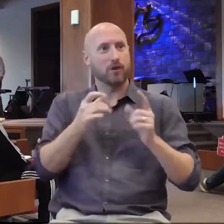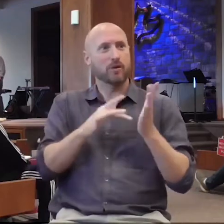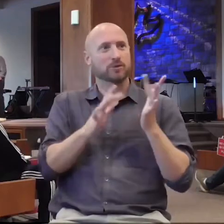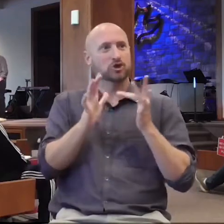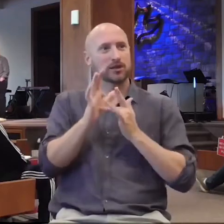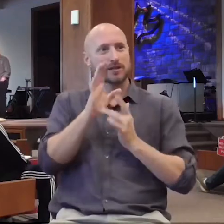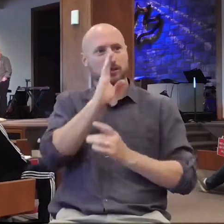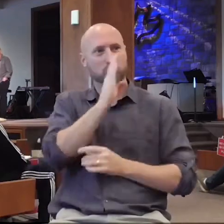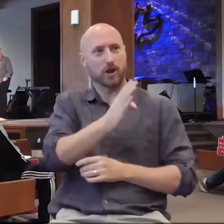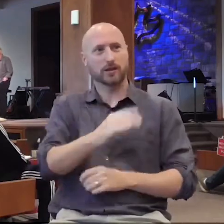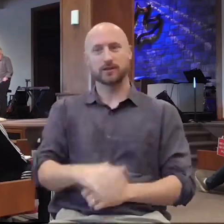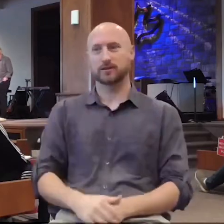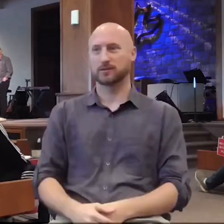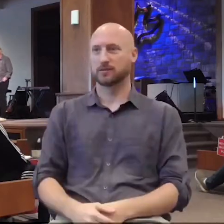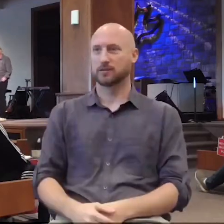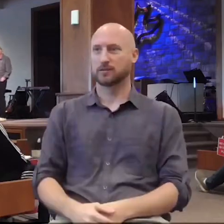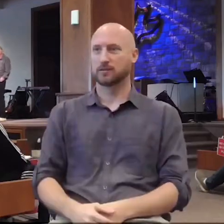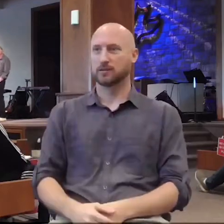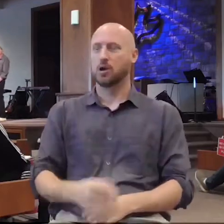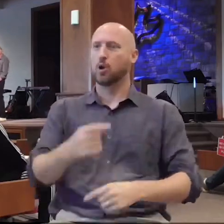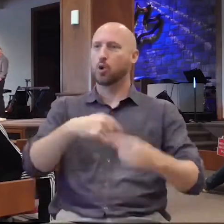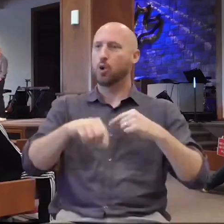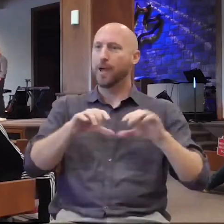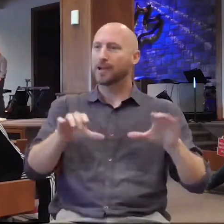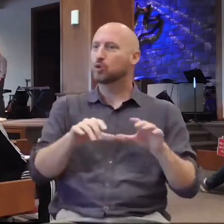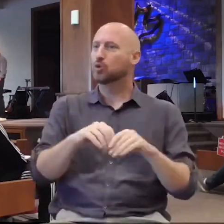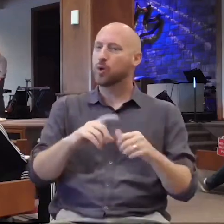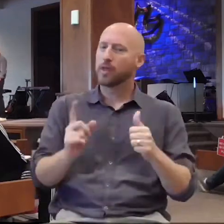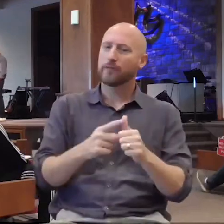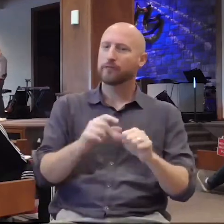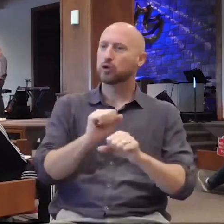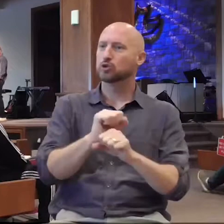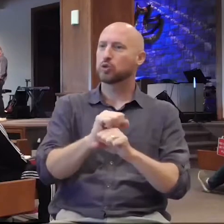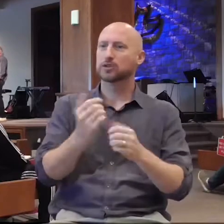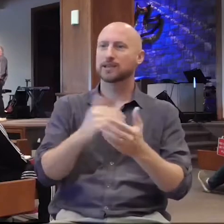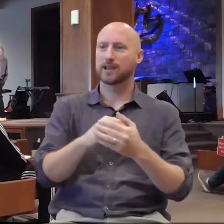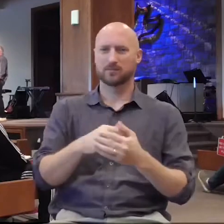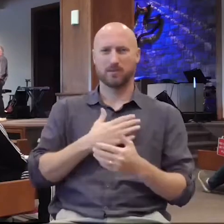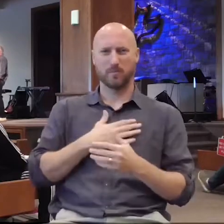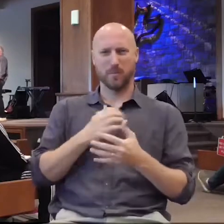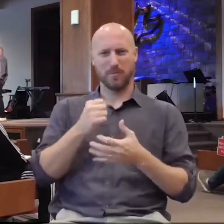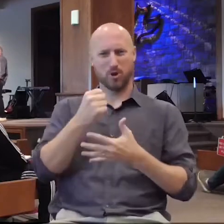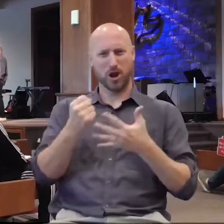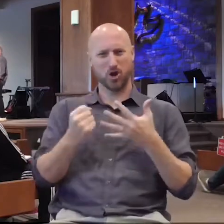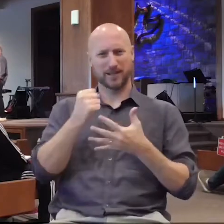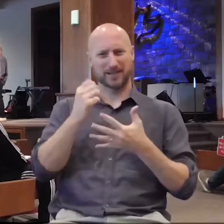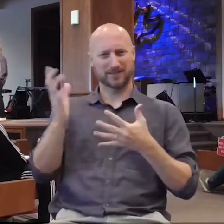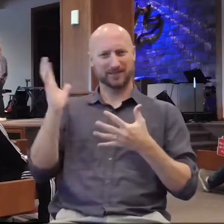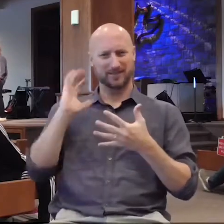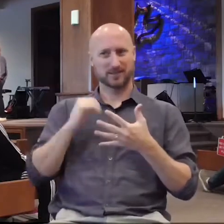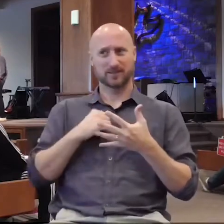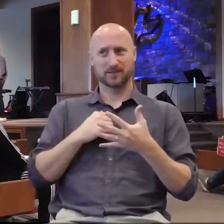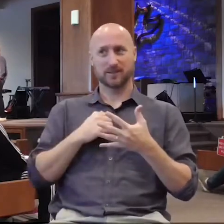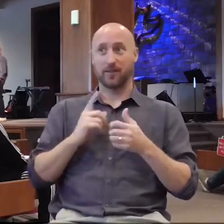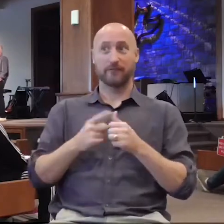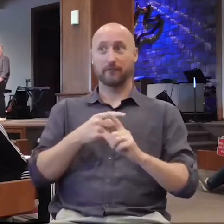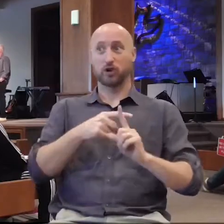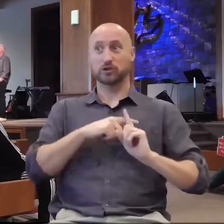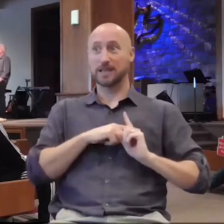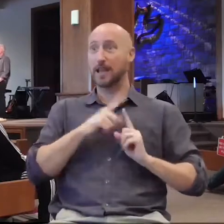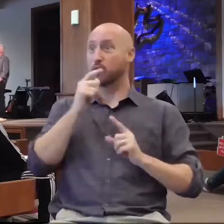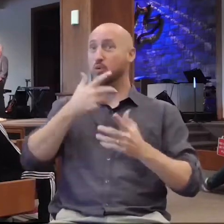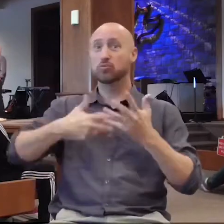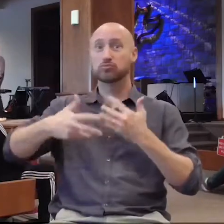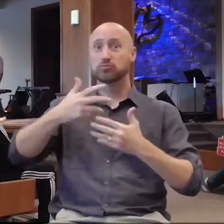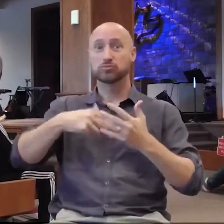Go back and do those first works again. What were my priorities then? Who did I hang out with? When you first got saved, who did you hang around with? Well,